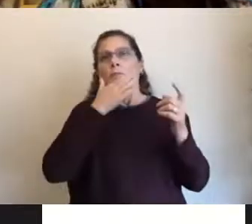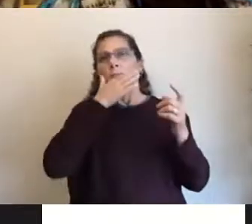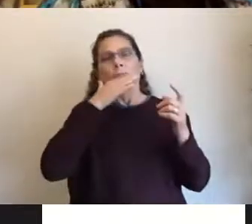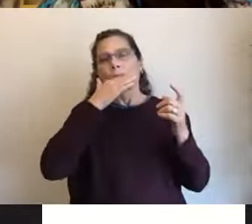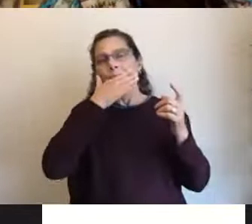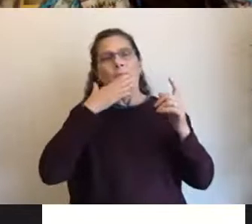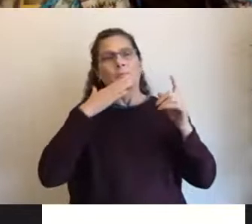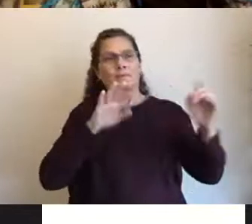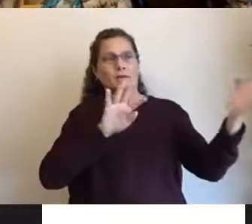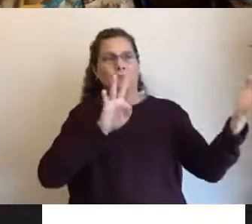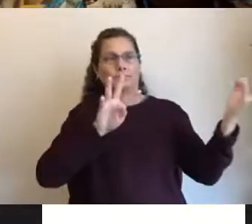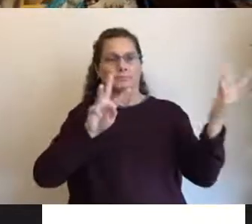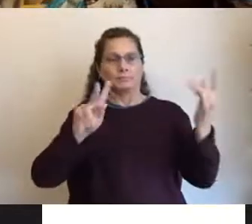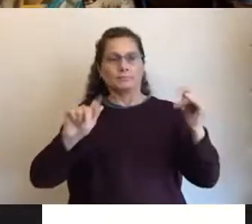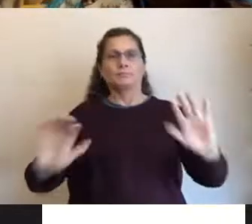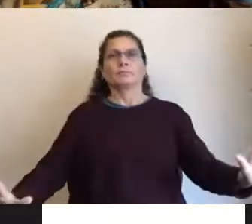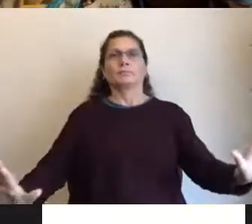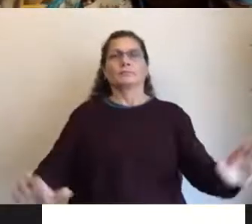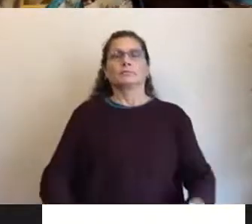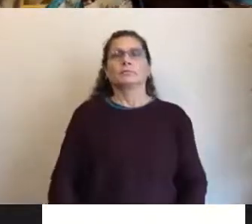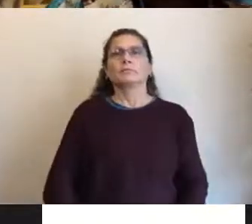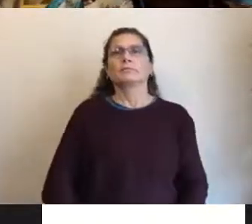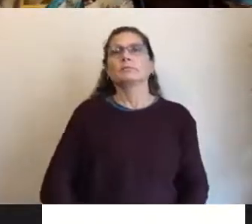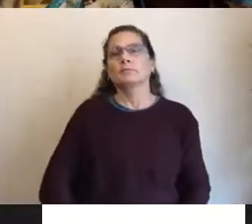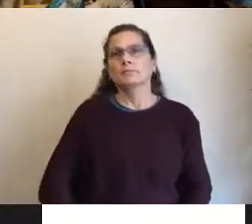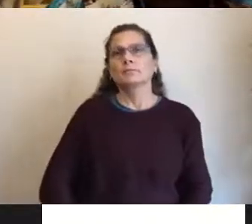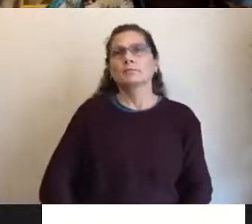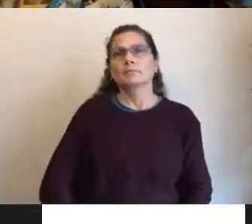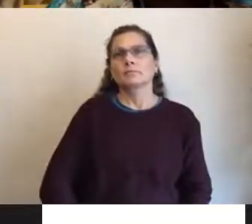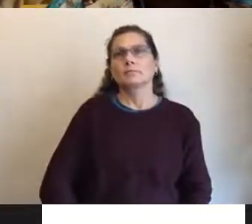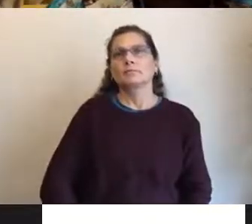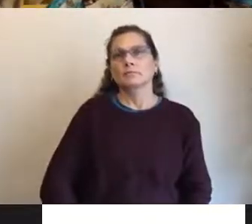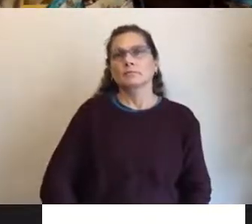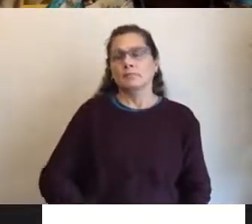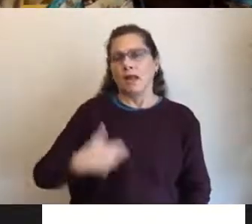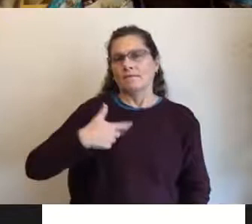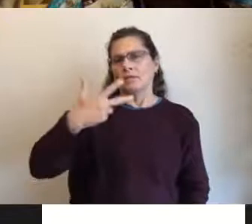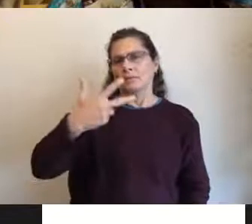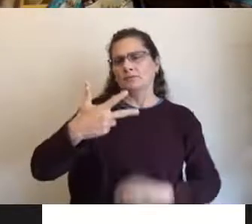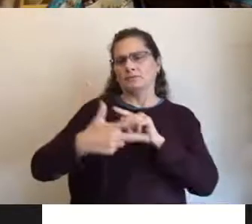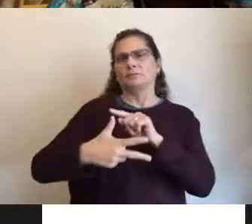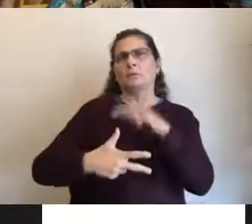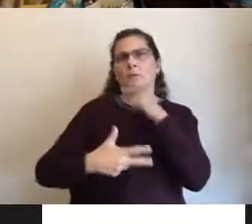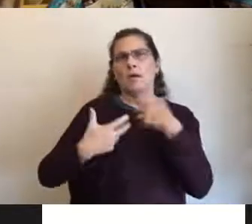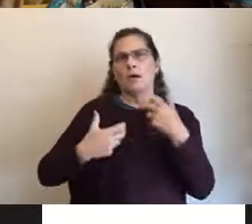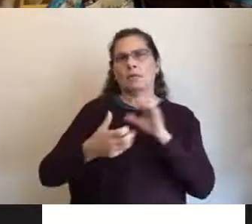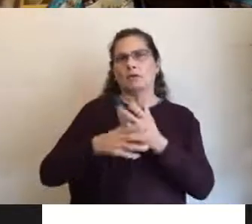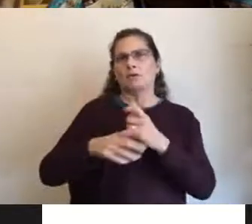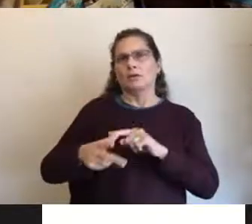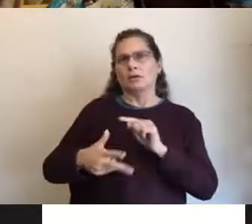many options outside of the 3 Milwaukee Health Department sites. We're first asking that if you have a primary